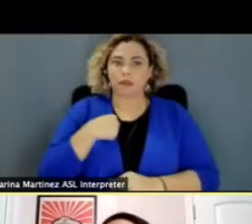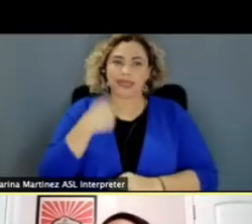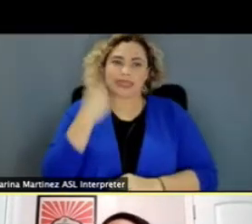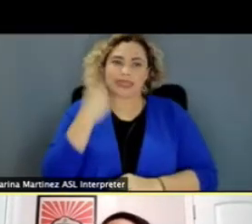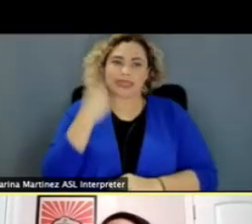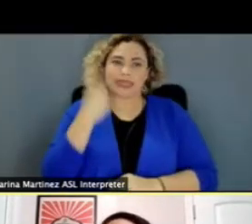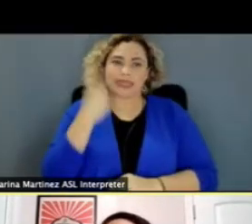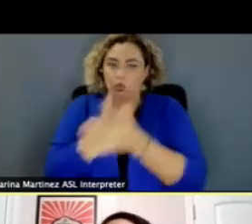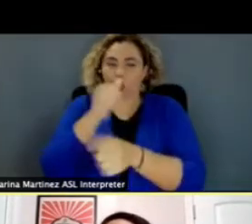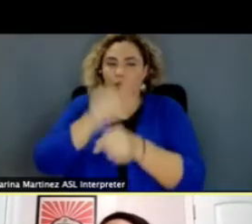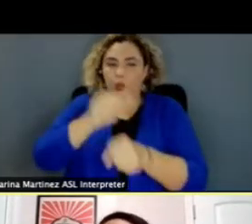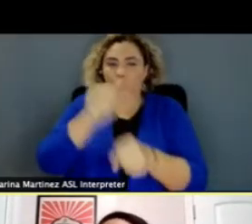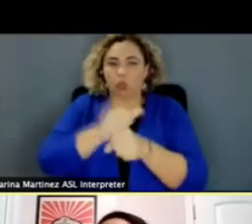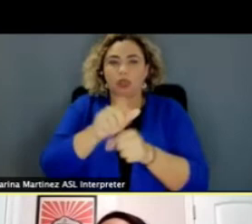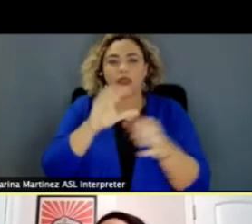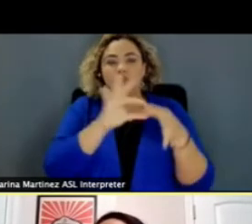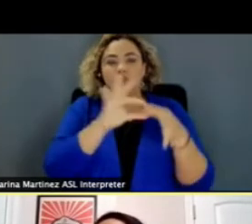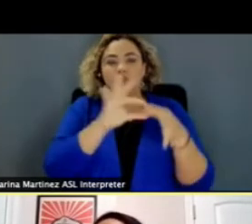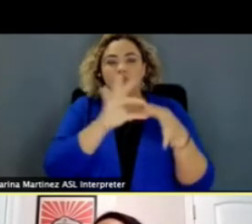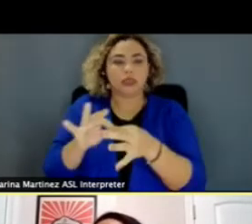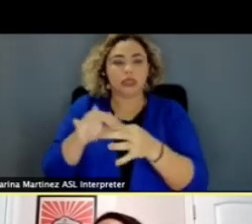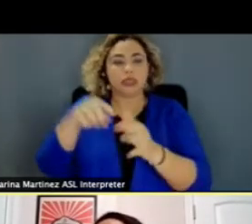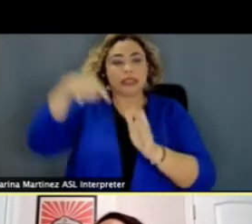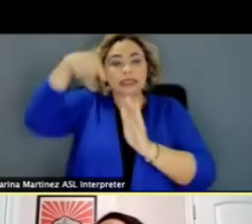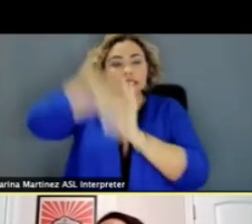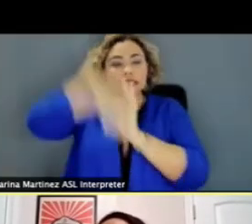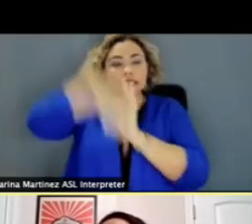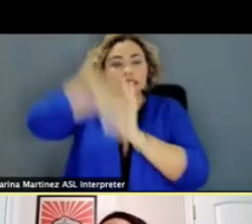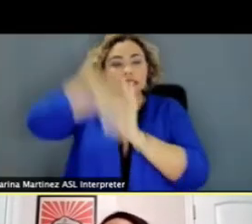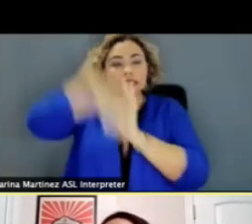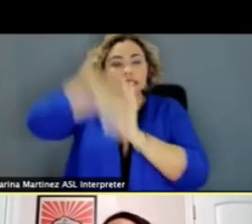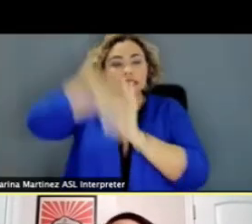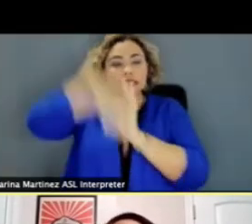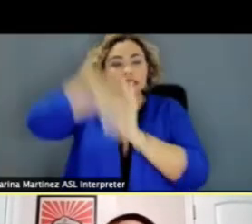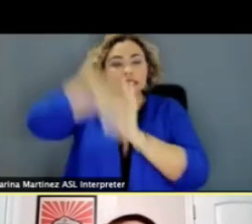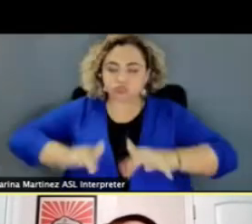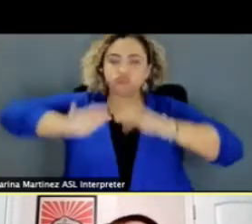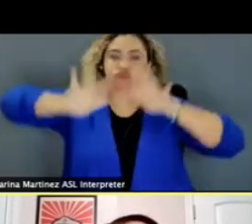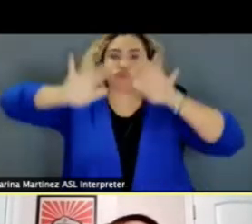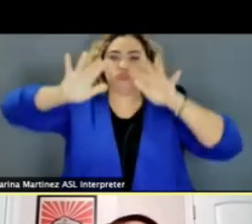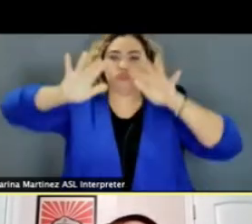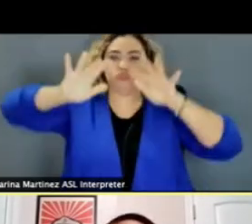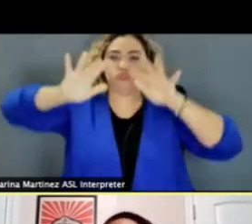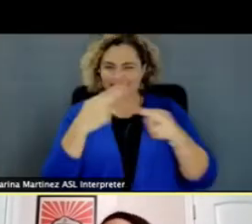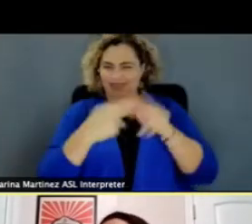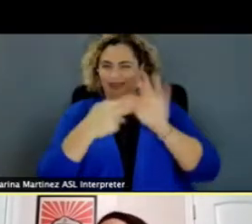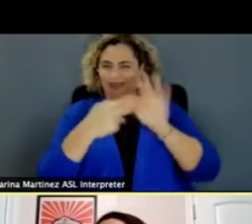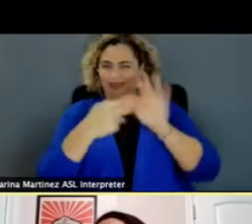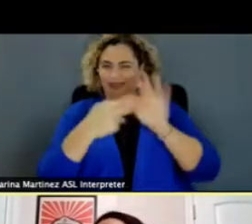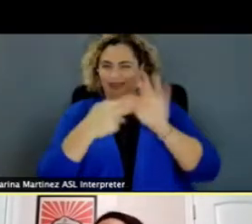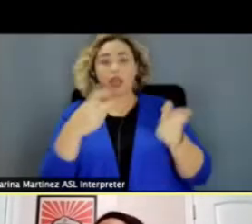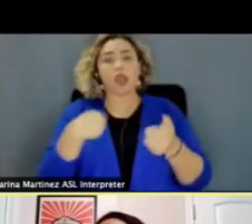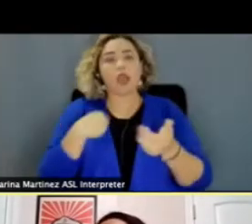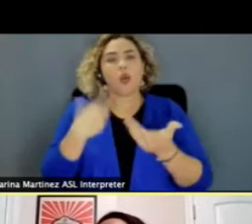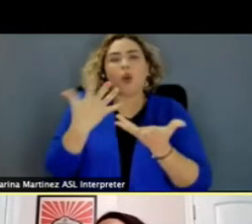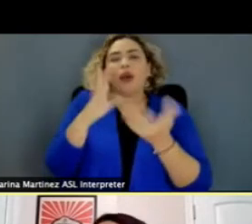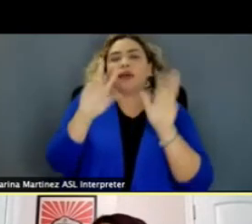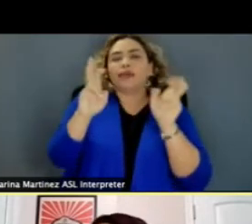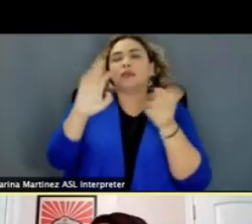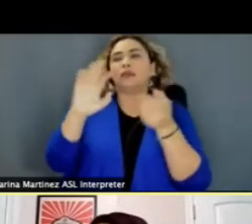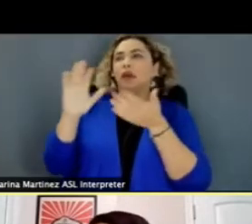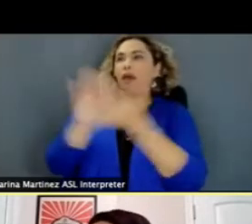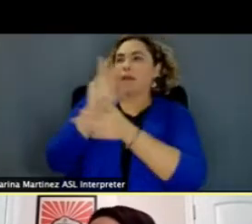works entitled Deep Roots, Rising Water. And I wanted to do a piece interpreting